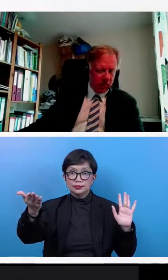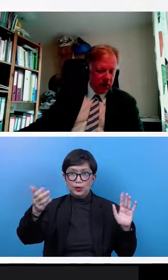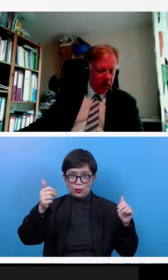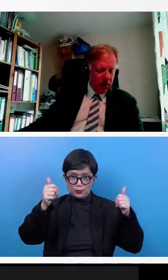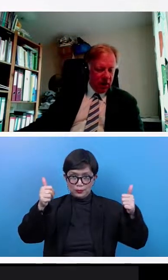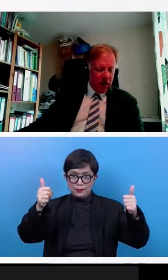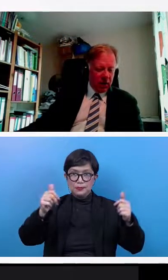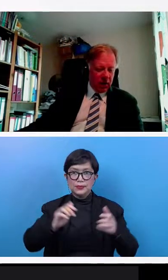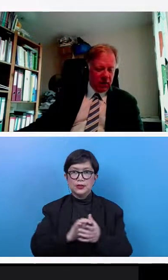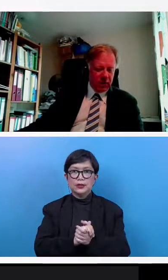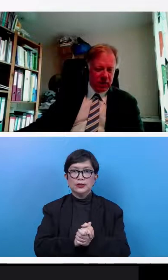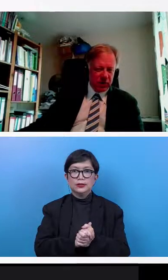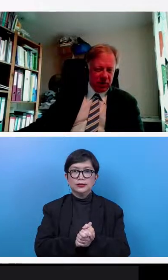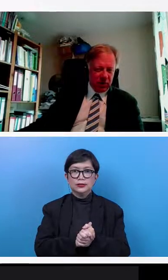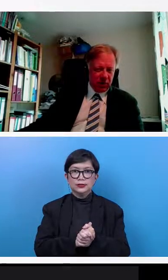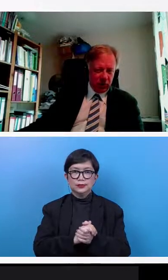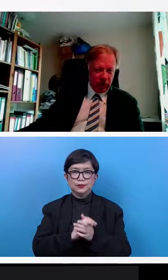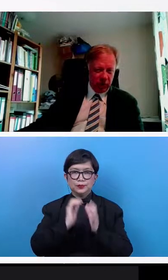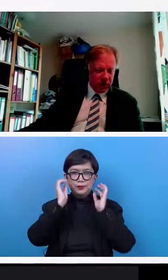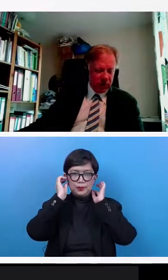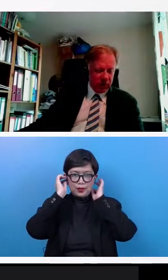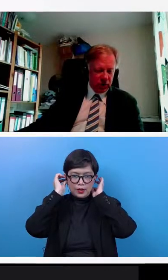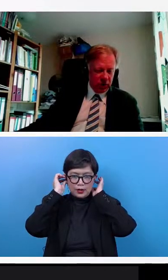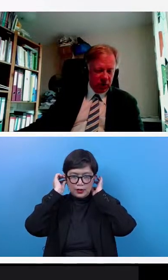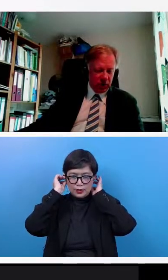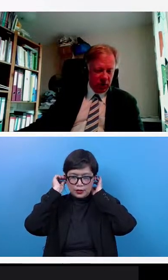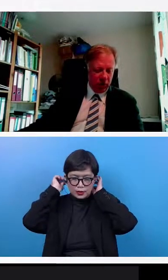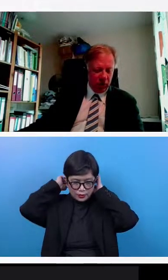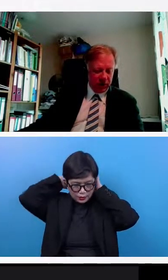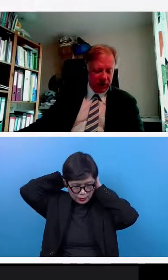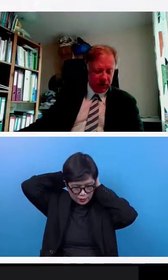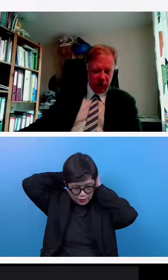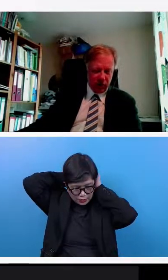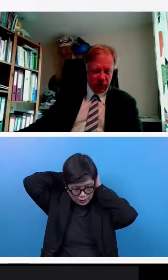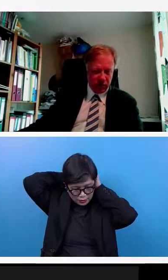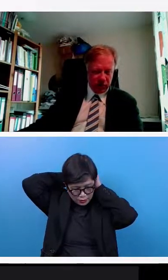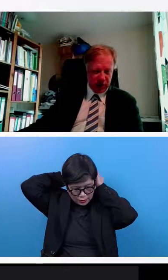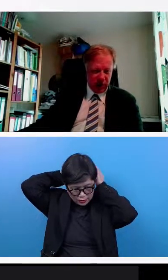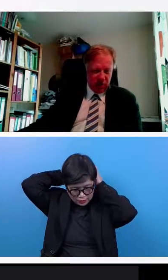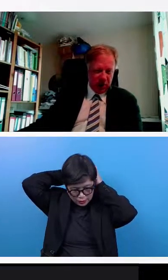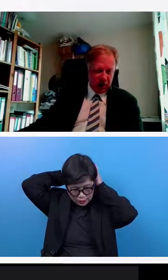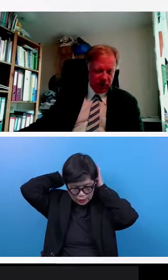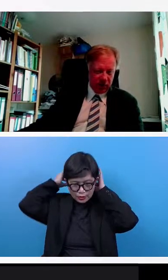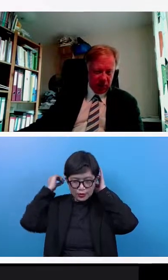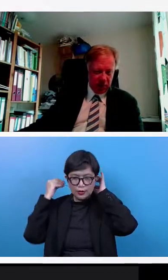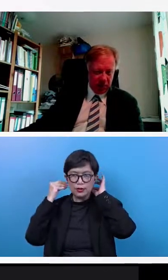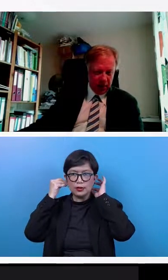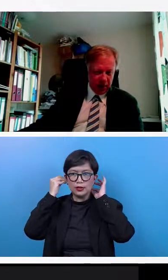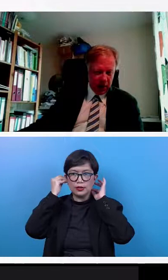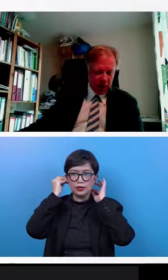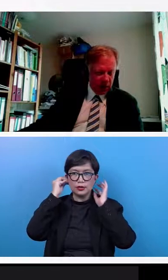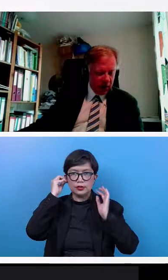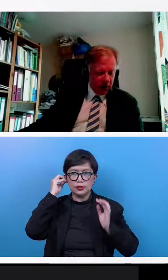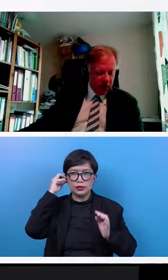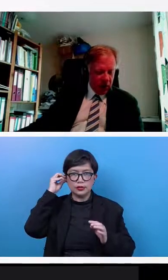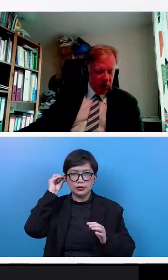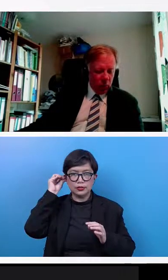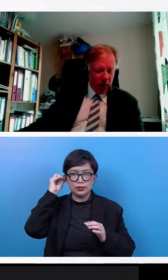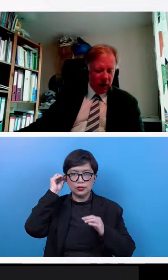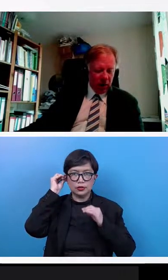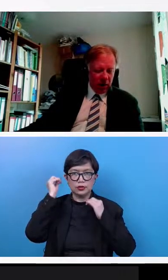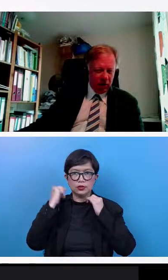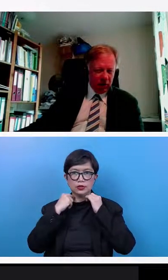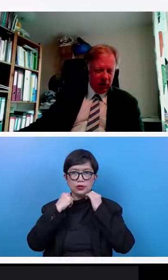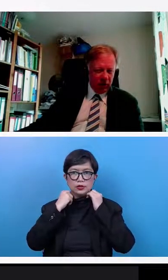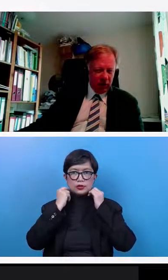Yes. This brief presentation on lessons learned, assessing impacts of the pandemic,